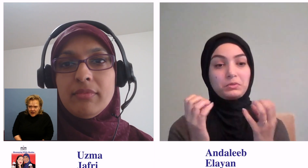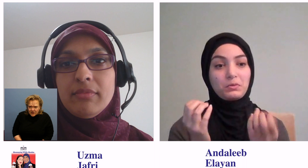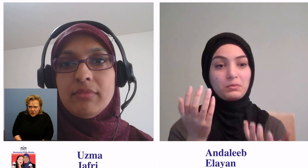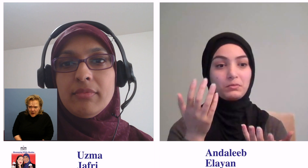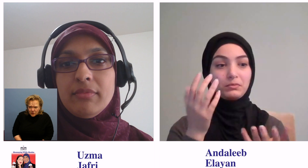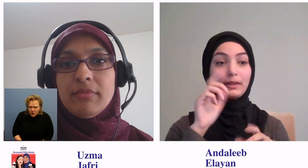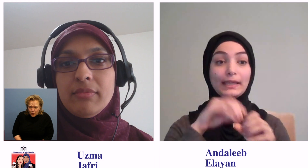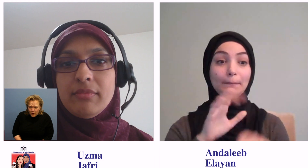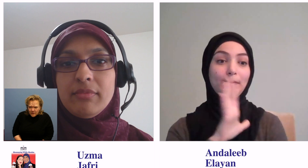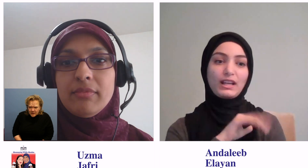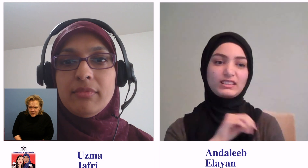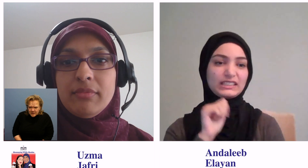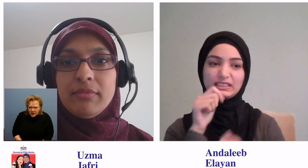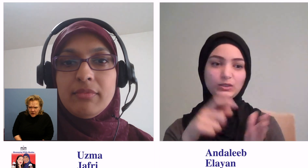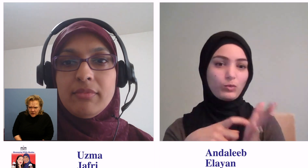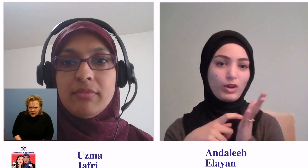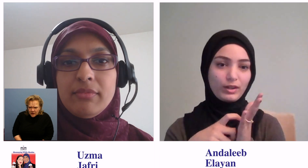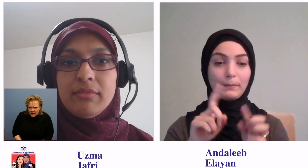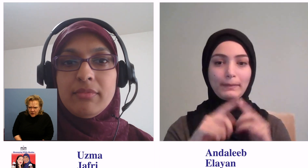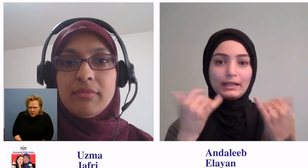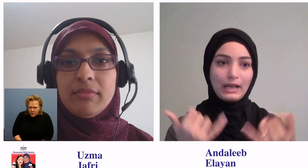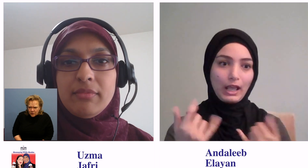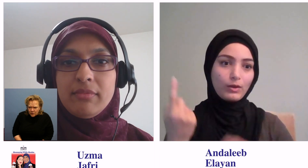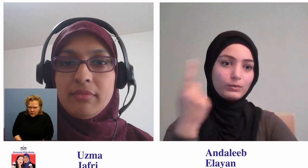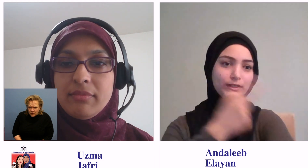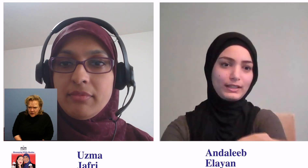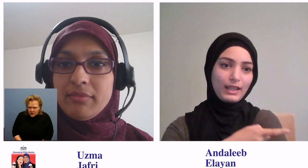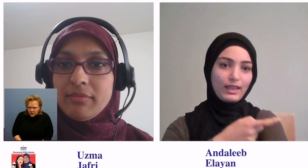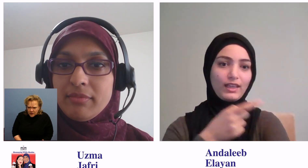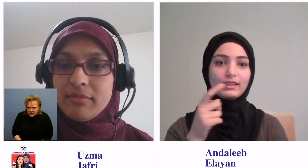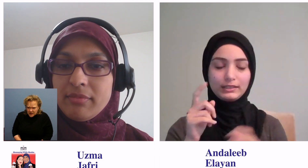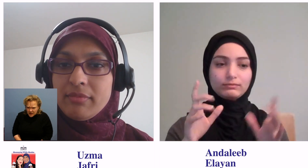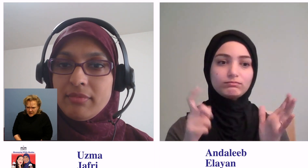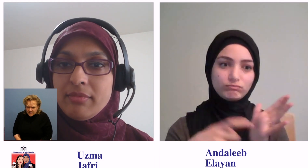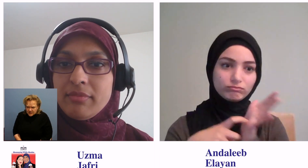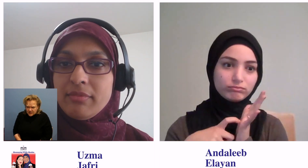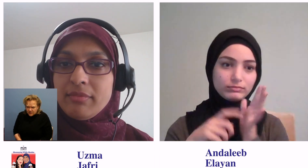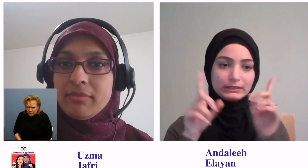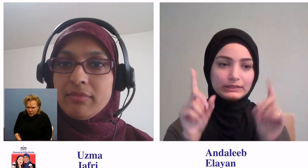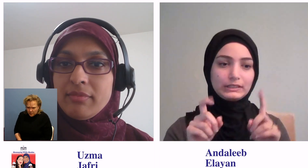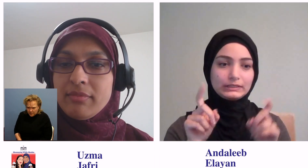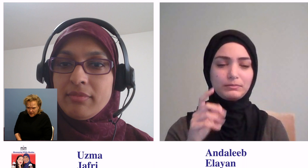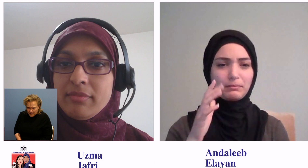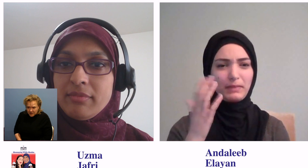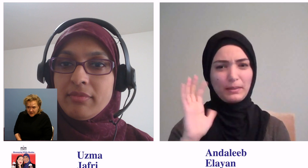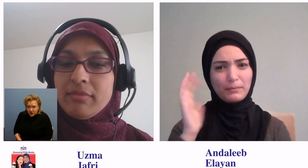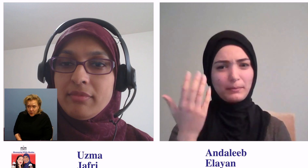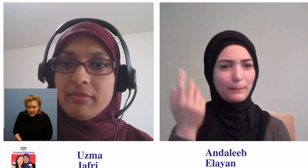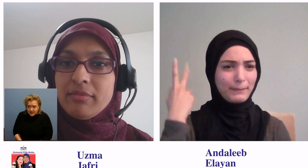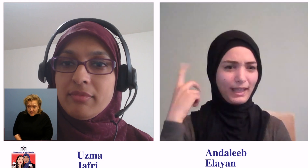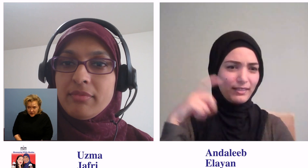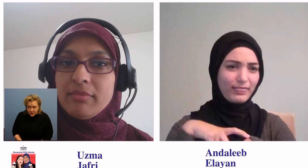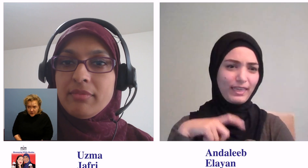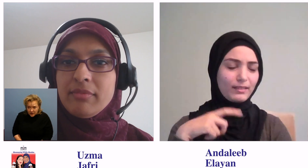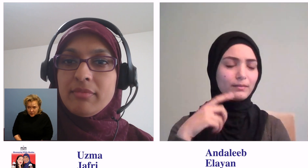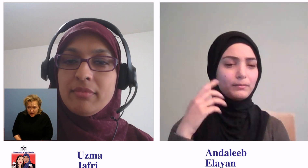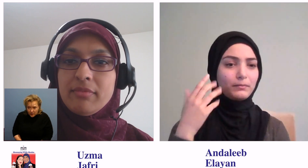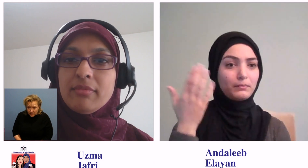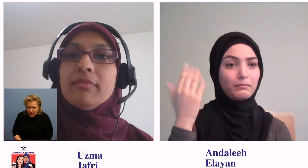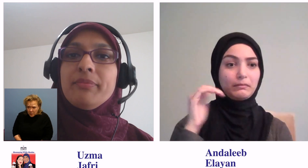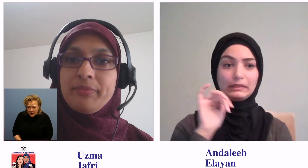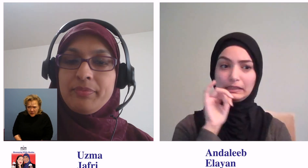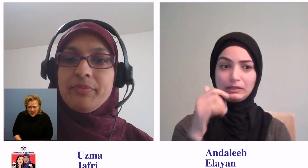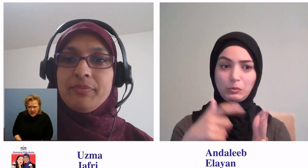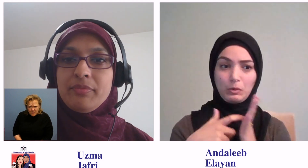Yeah, and so I don't know when they started that hearing test for babies. I know it is, like you said,